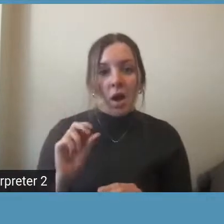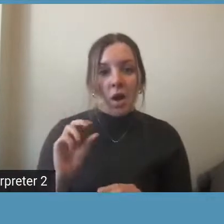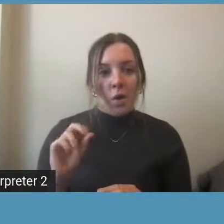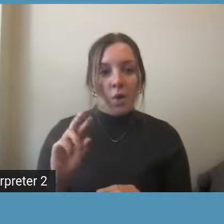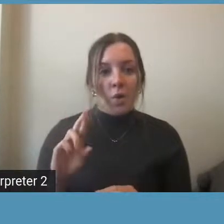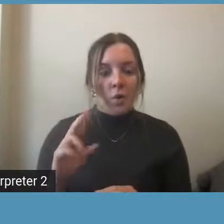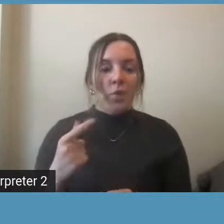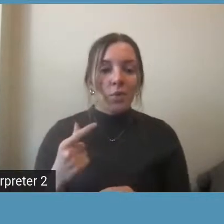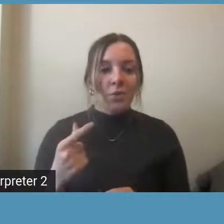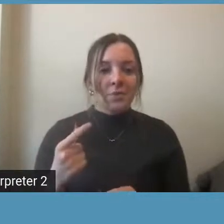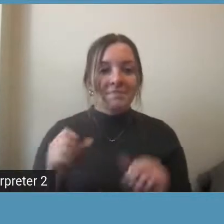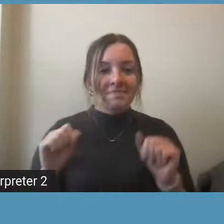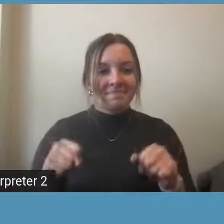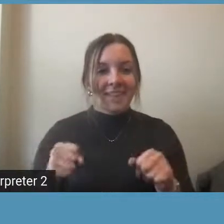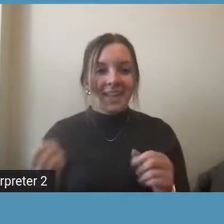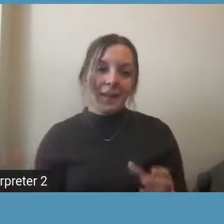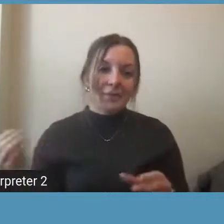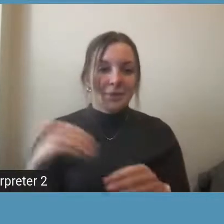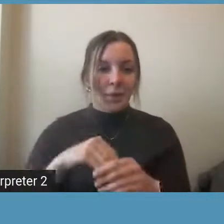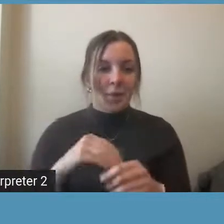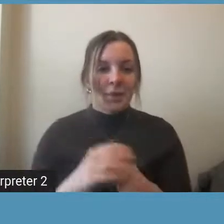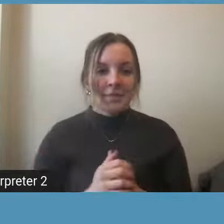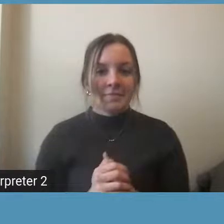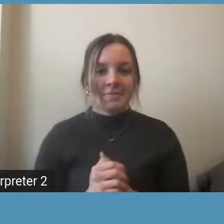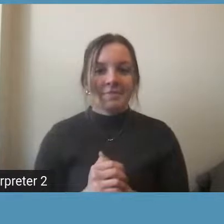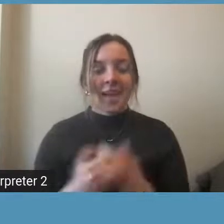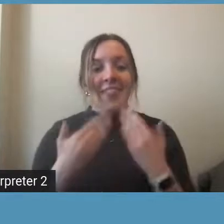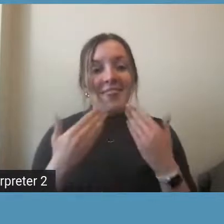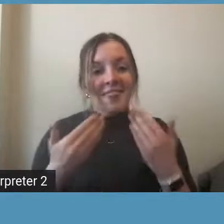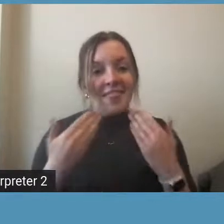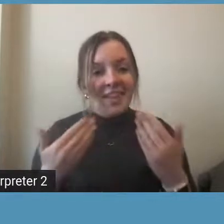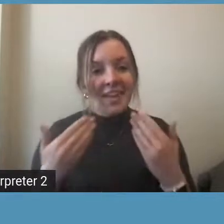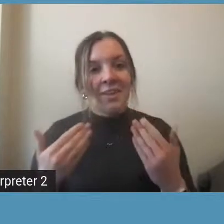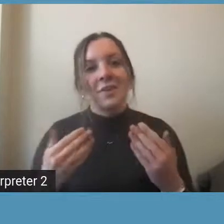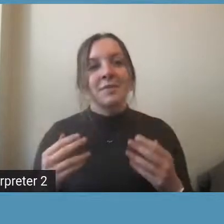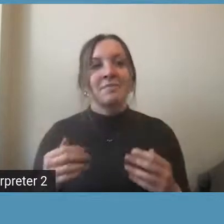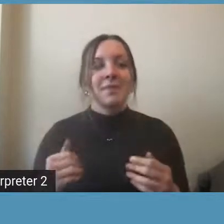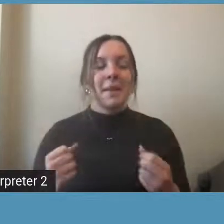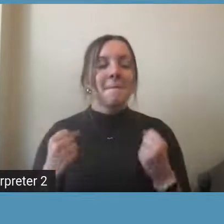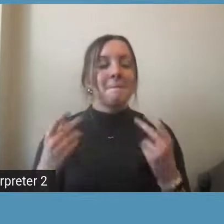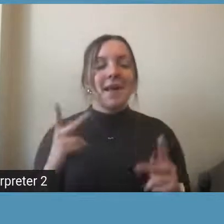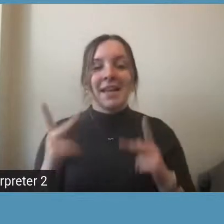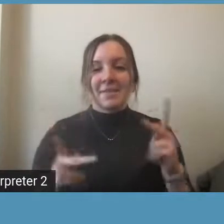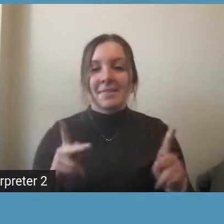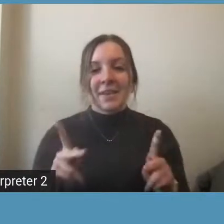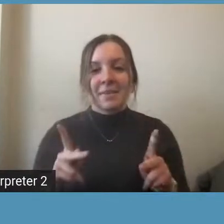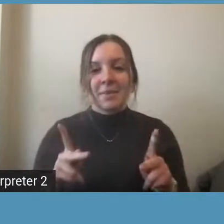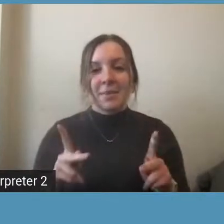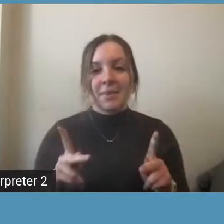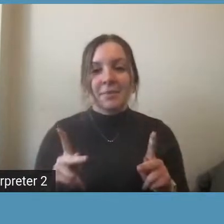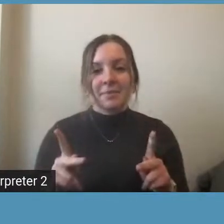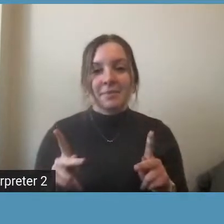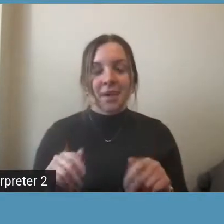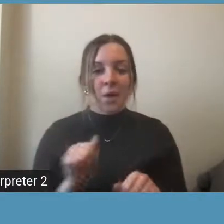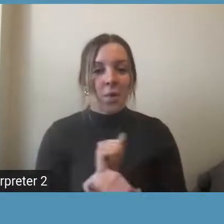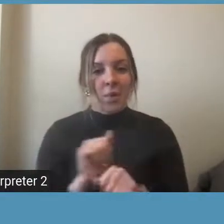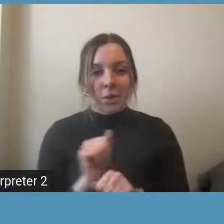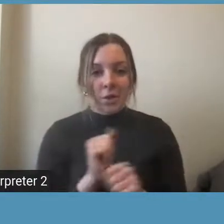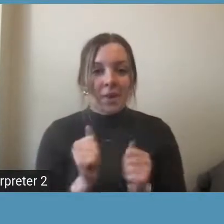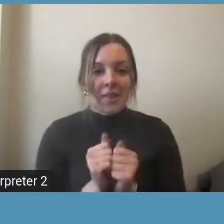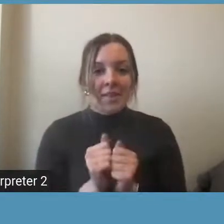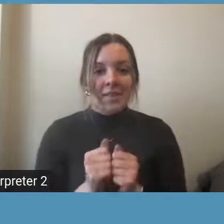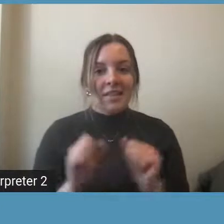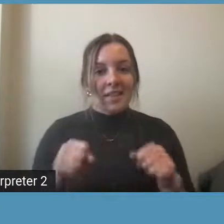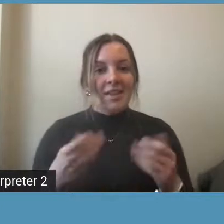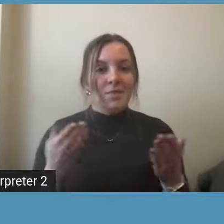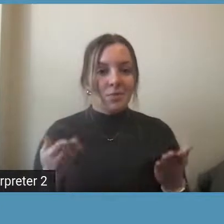crowd. Many thanks to all the people who have made the Digital Empowerment Project possible, including the ASL interpreters,